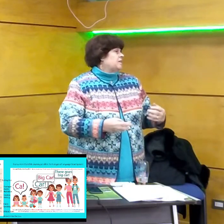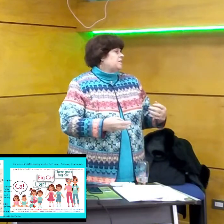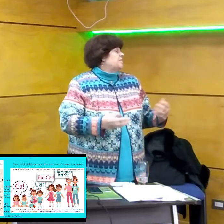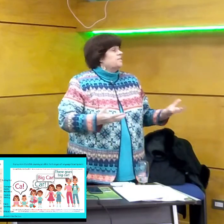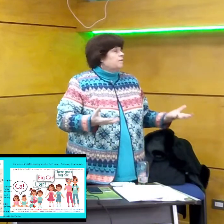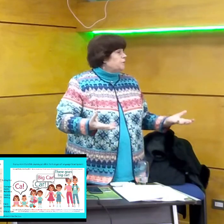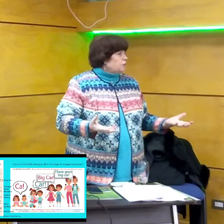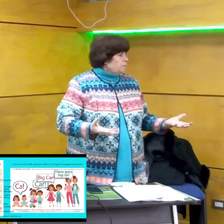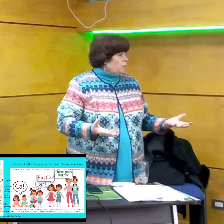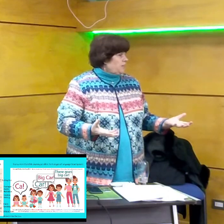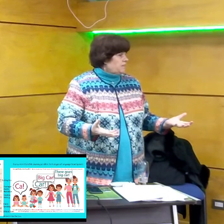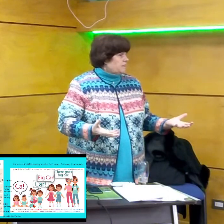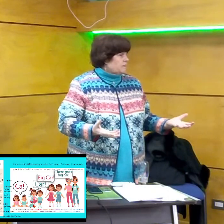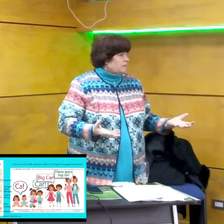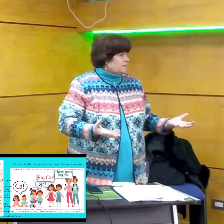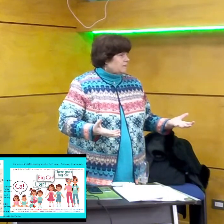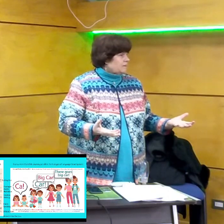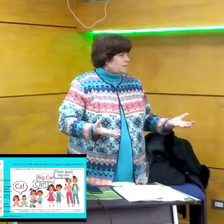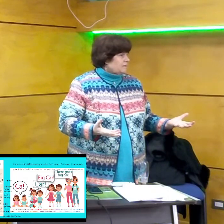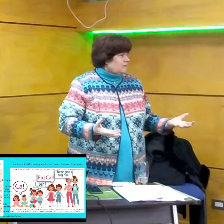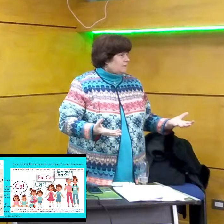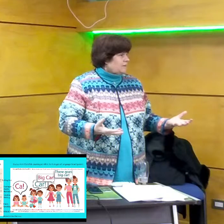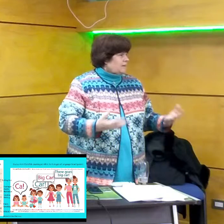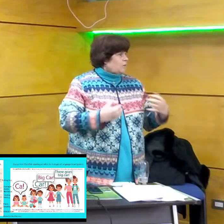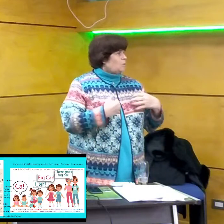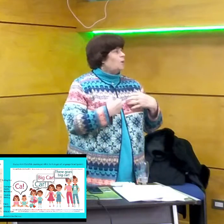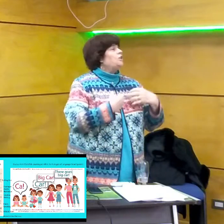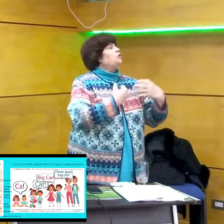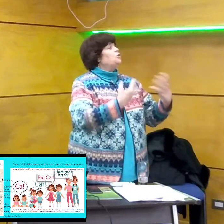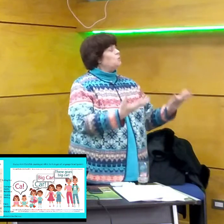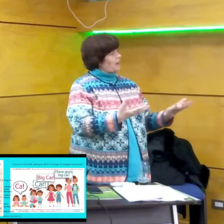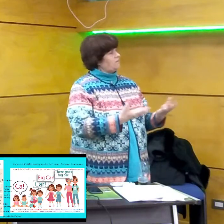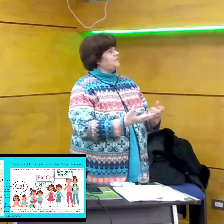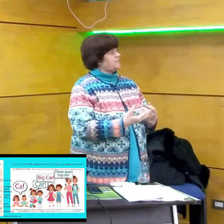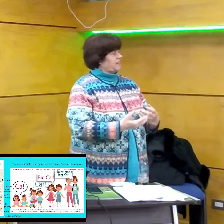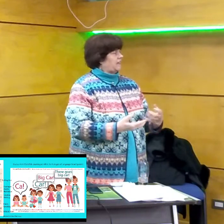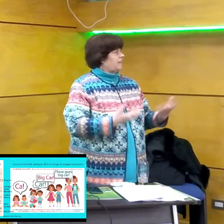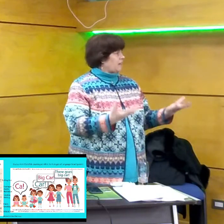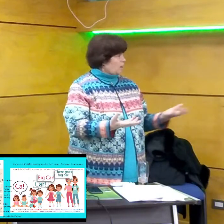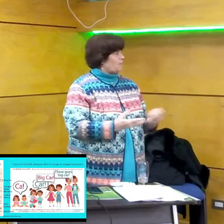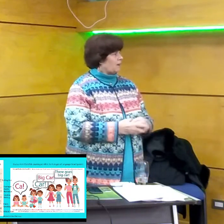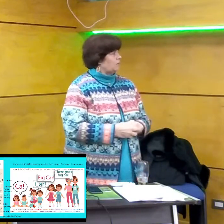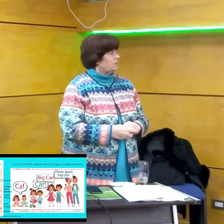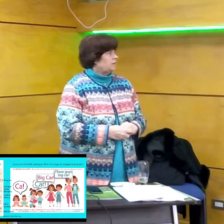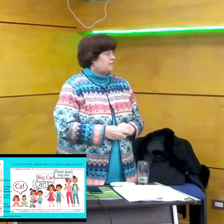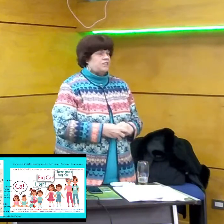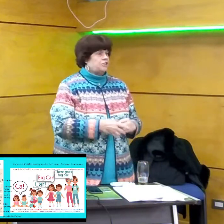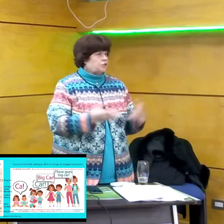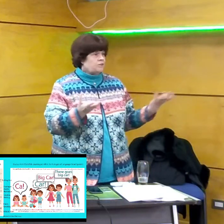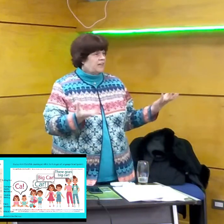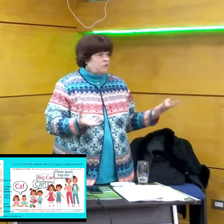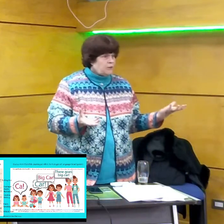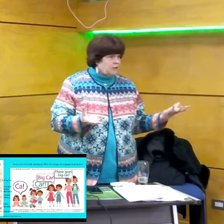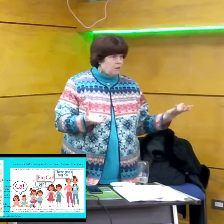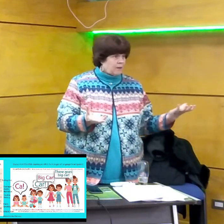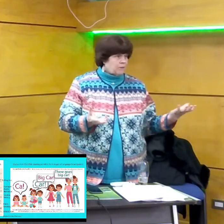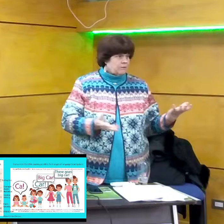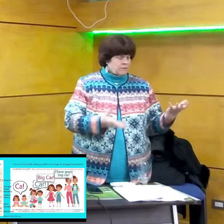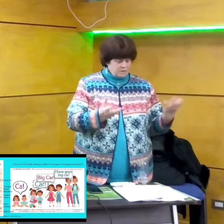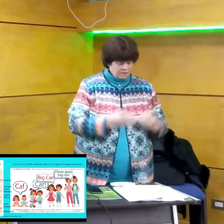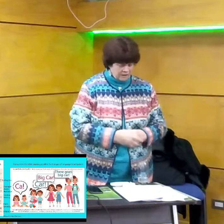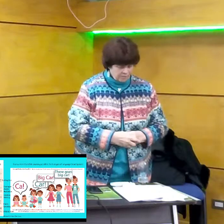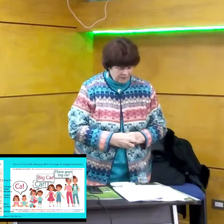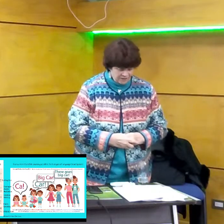is discover your voice. What you have to say about the issues that you hear